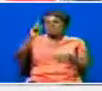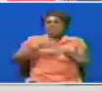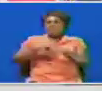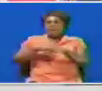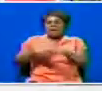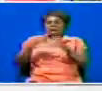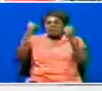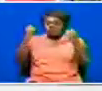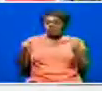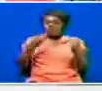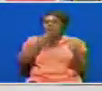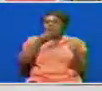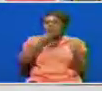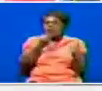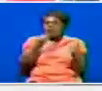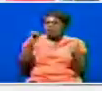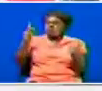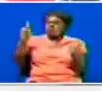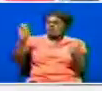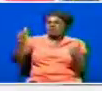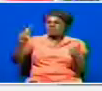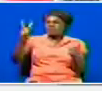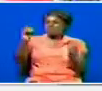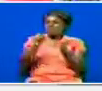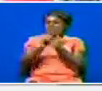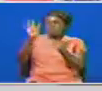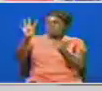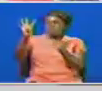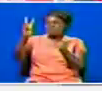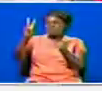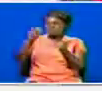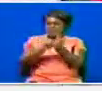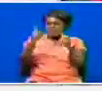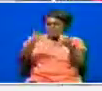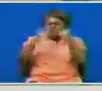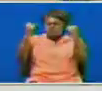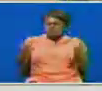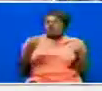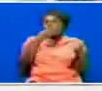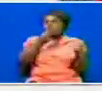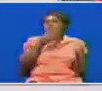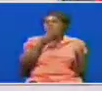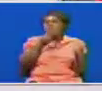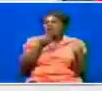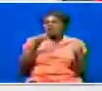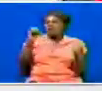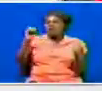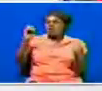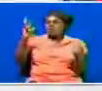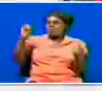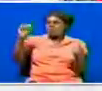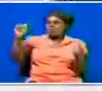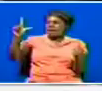Qatar's Strongest Man champion Christopher Okech and 2015 and 2016 Kenya's Strongest Man's champion Steve Wamalo, who